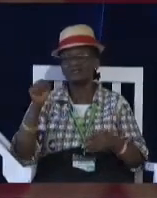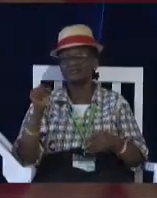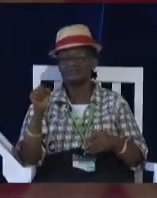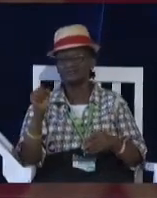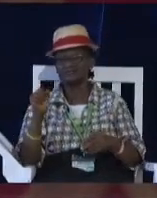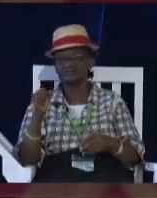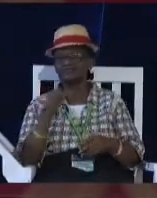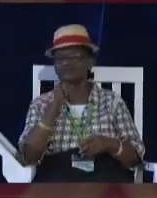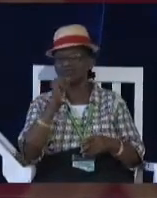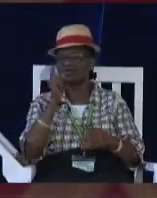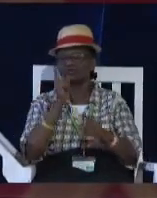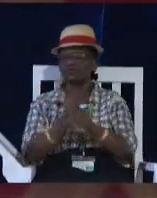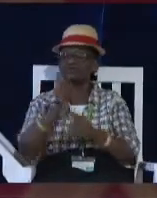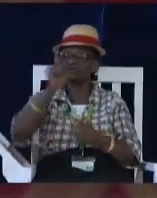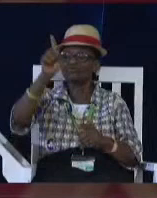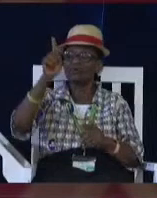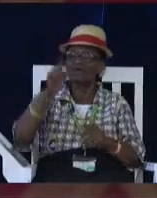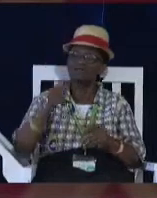Not just one gift.